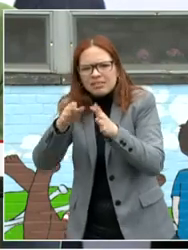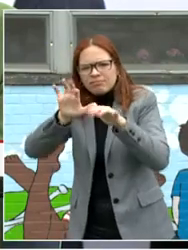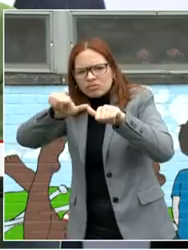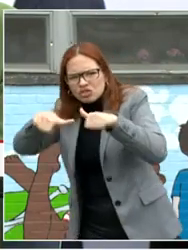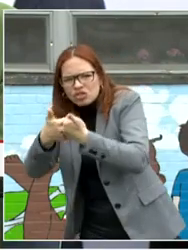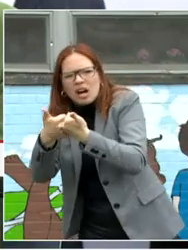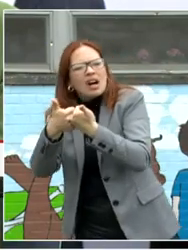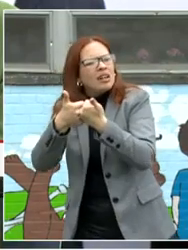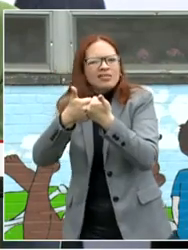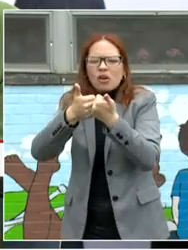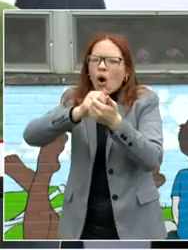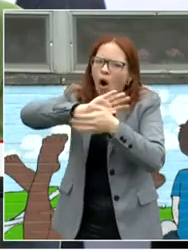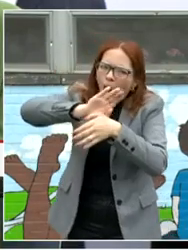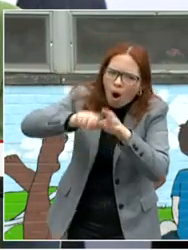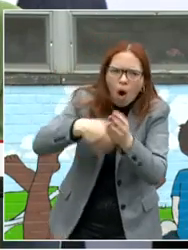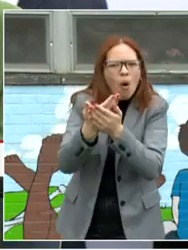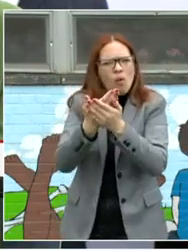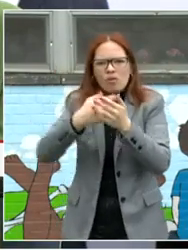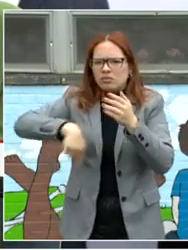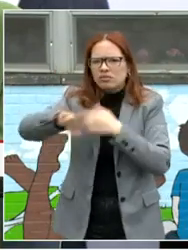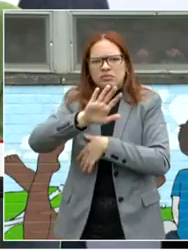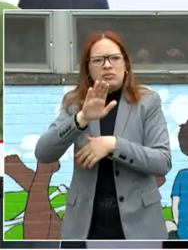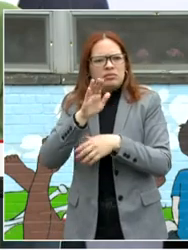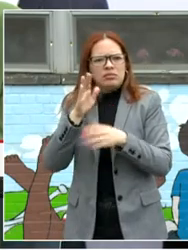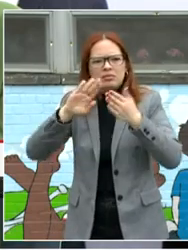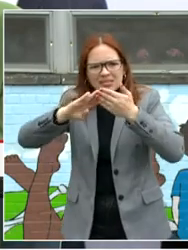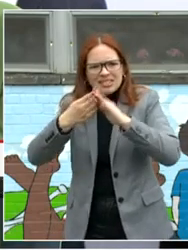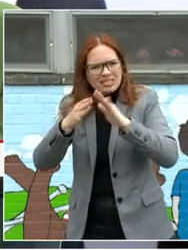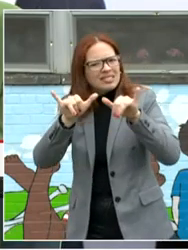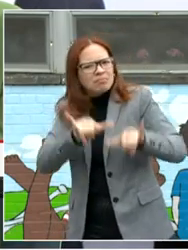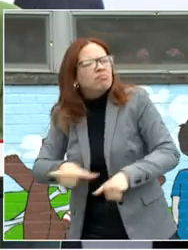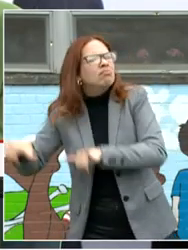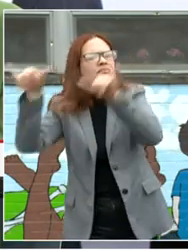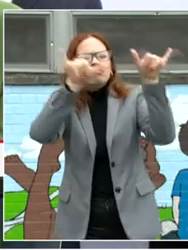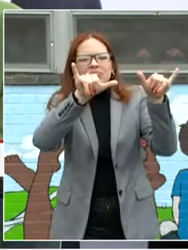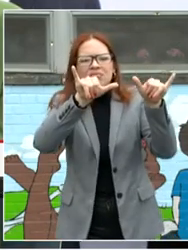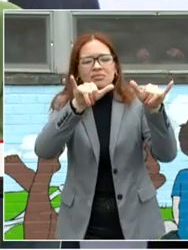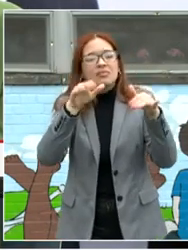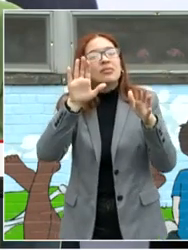are dealing with. I think there are a lot of reasons why they don't want to talk to me.